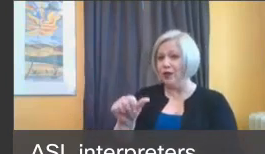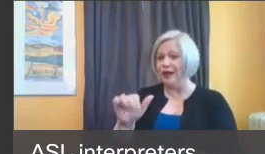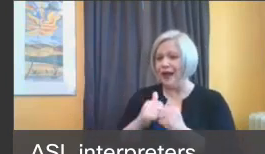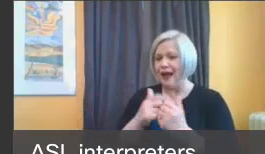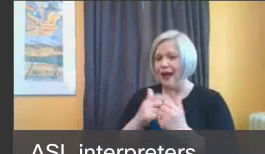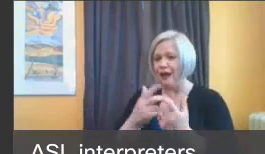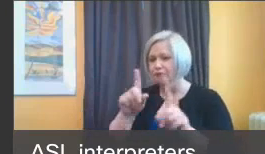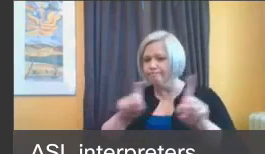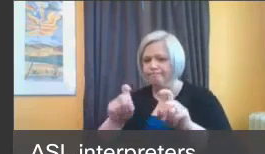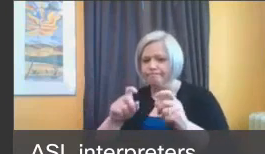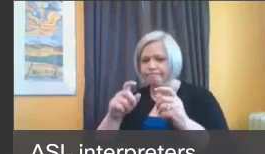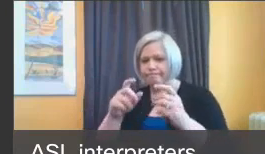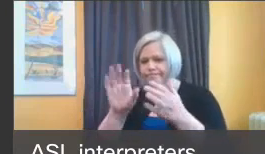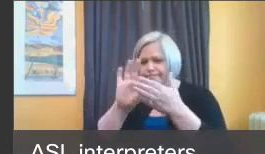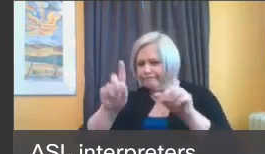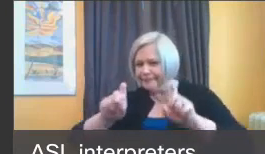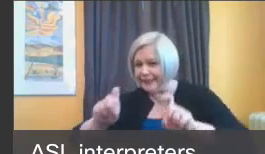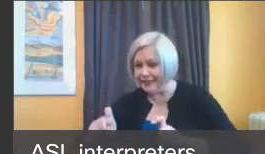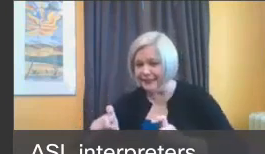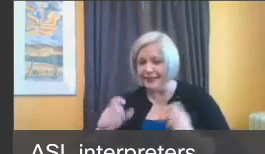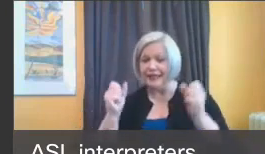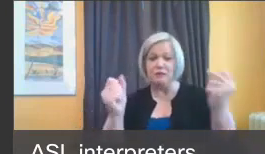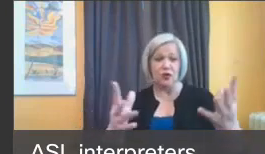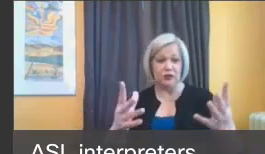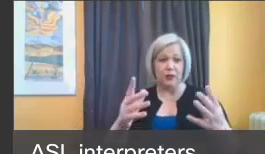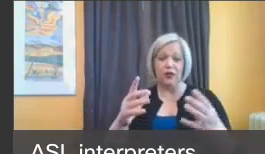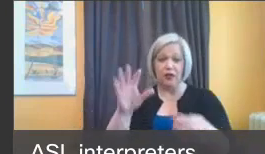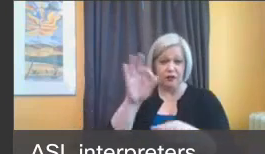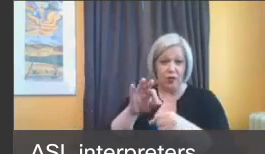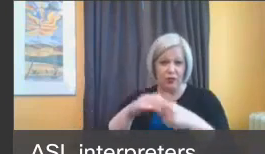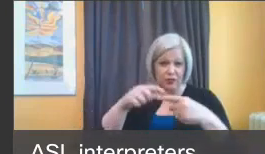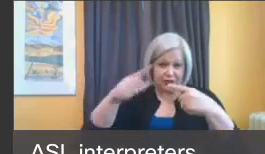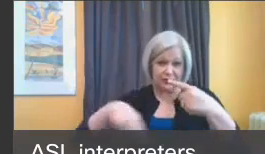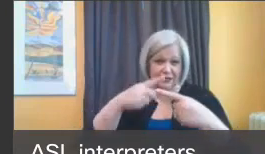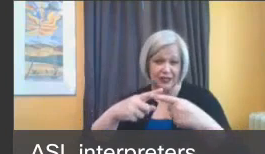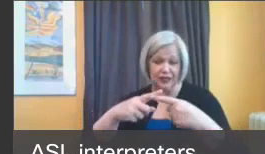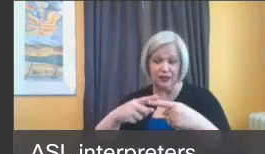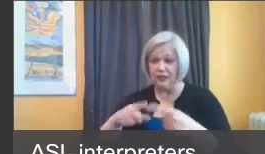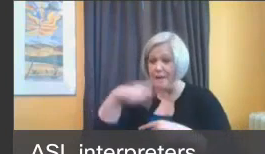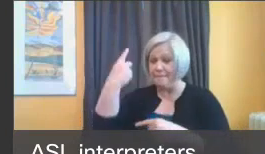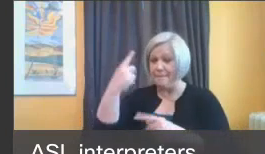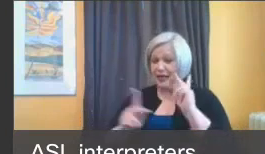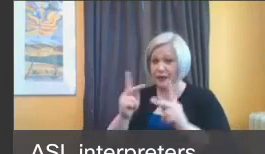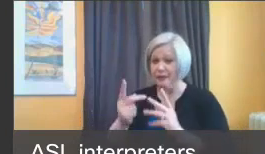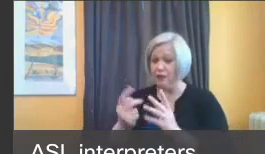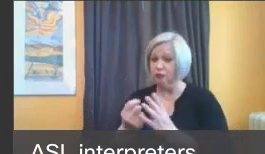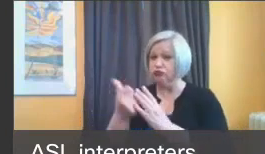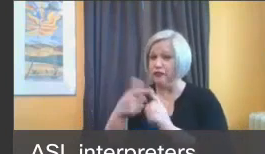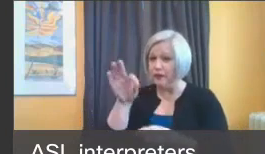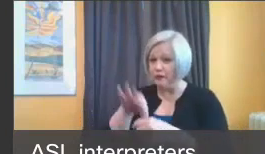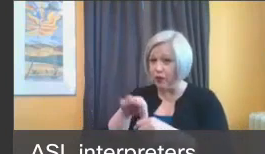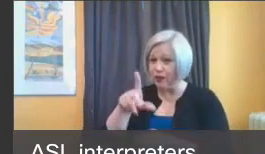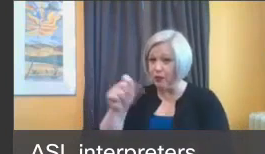voters. In multiple recent election cycles, Black voters made up a disproportionate number of voters purged from the voting rolls,